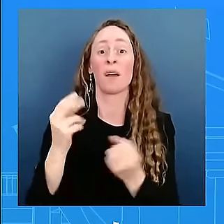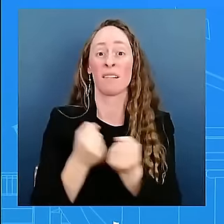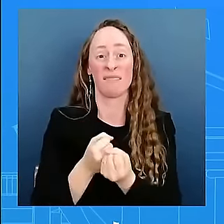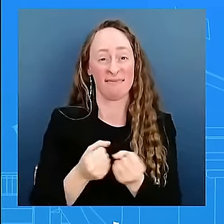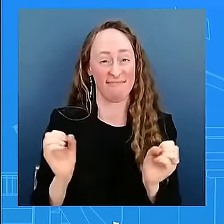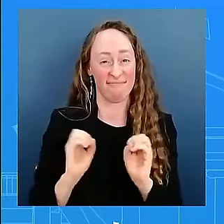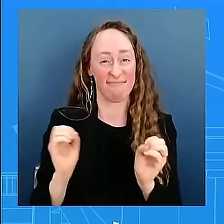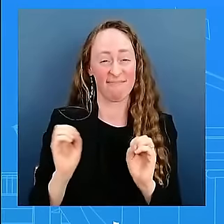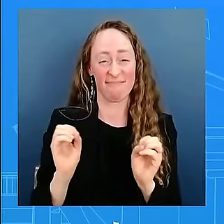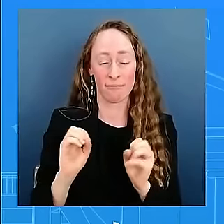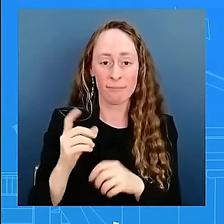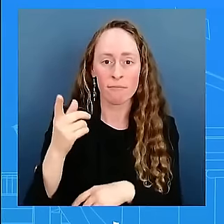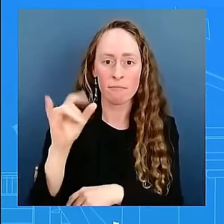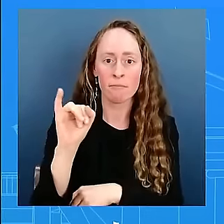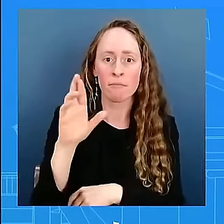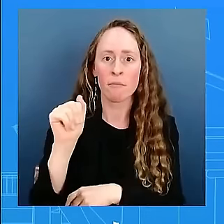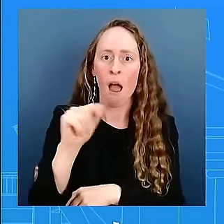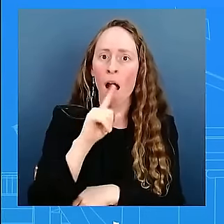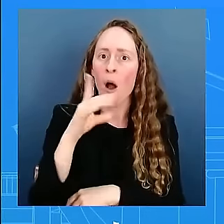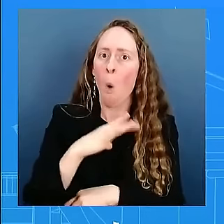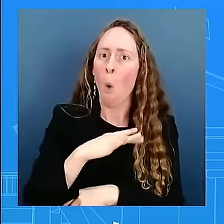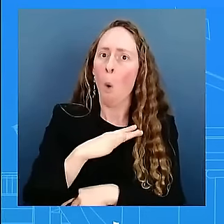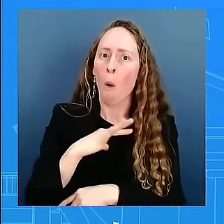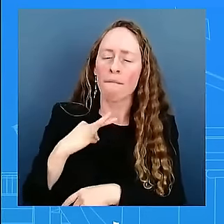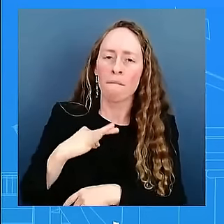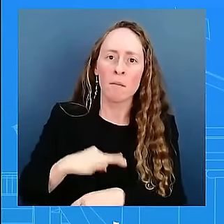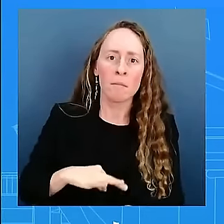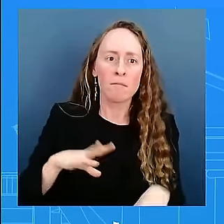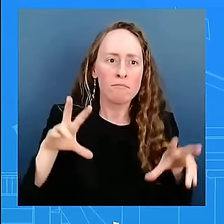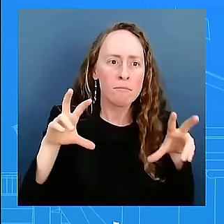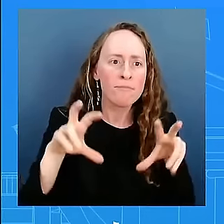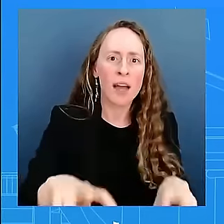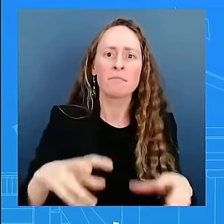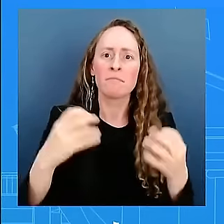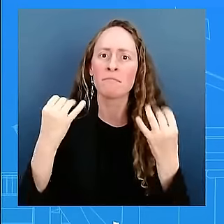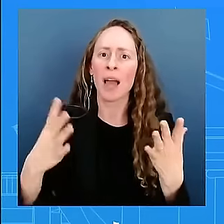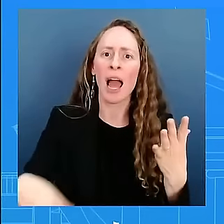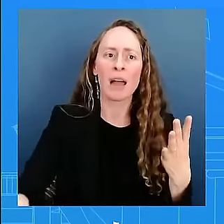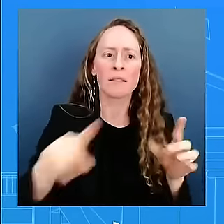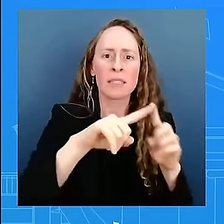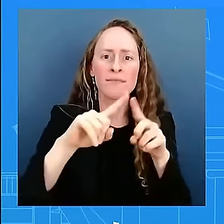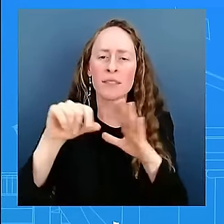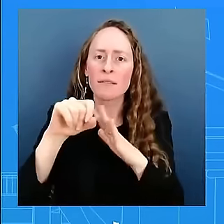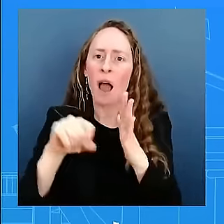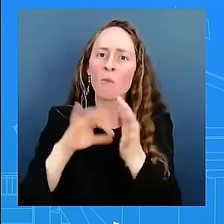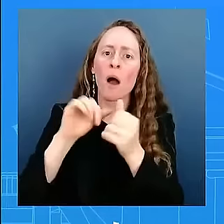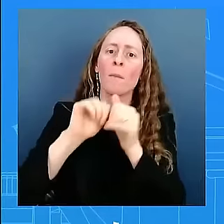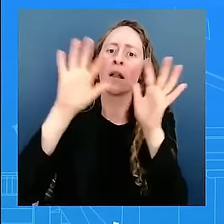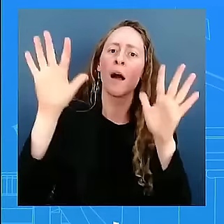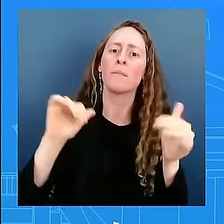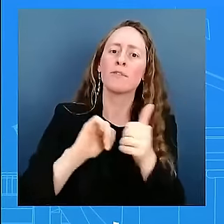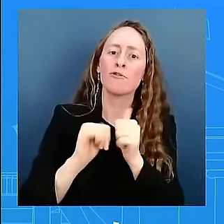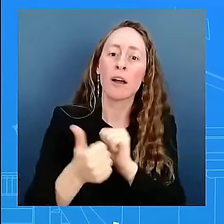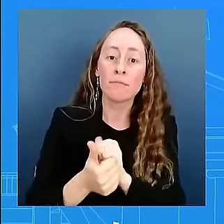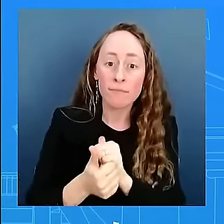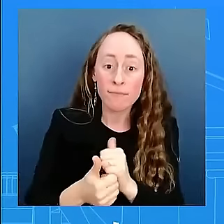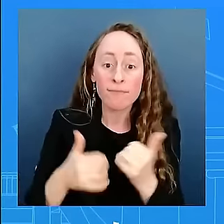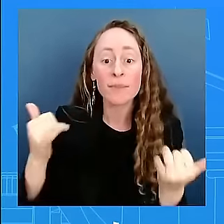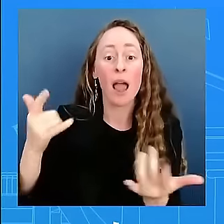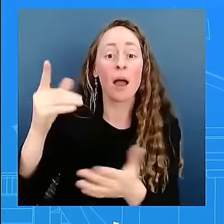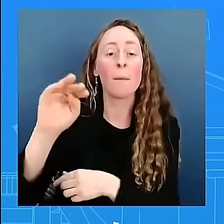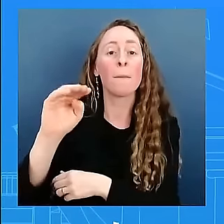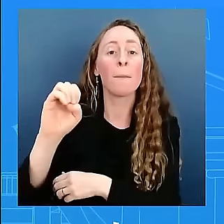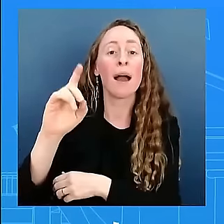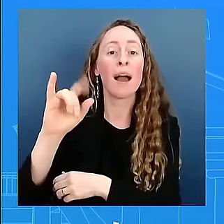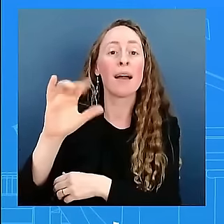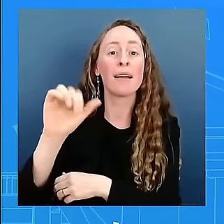Now Medicare can actually negotiate with Big Pharma, something that elected officials have been trying to do, and he reached